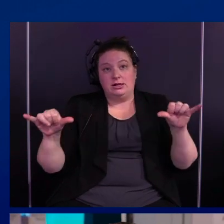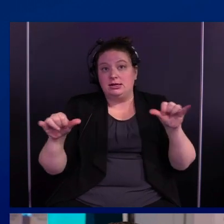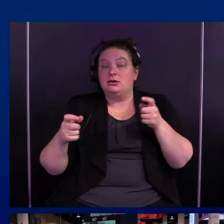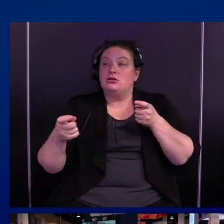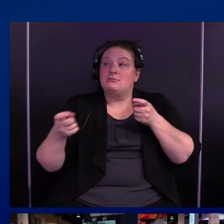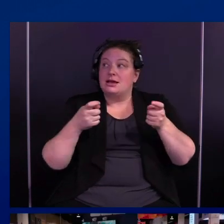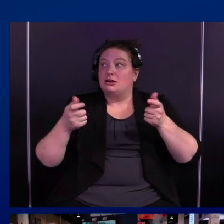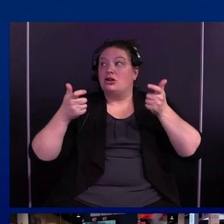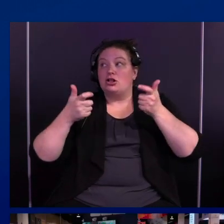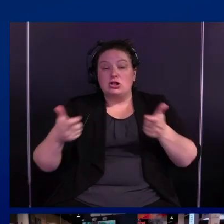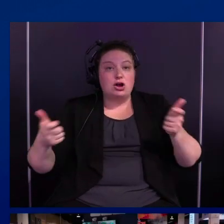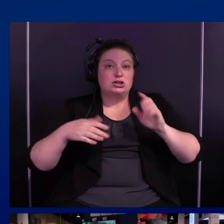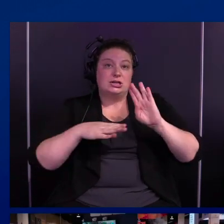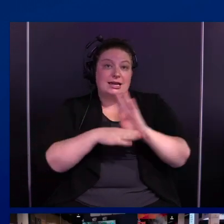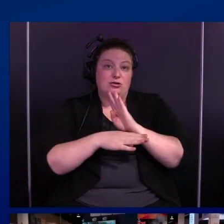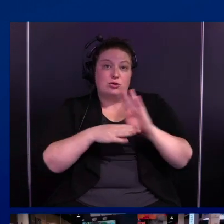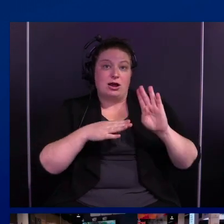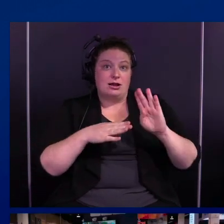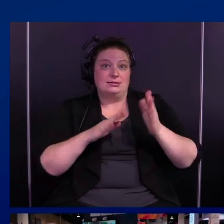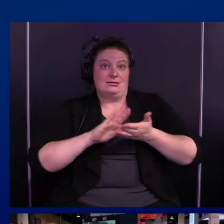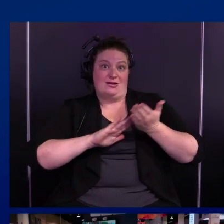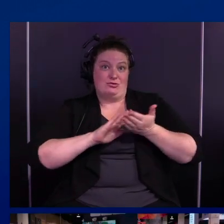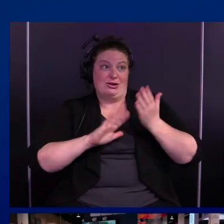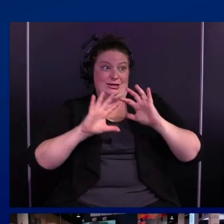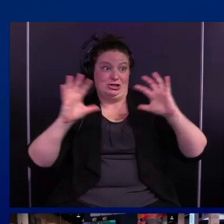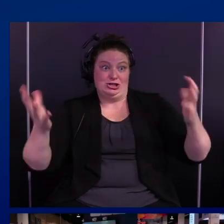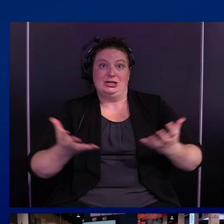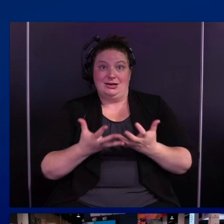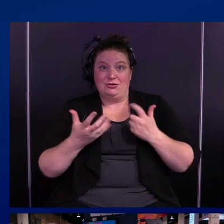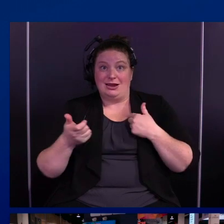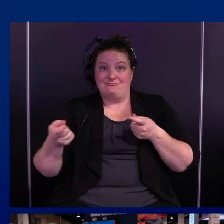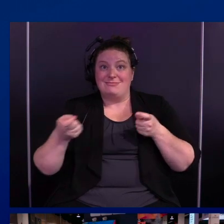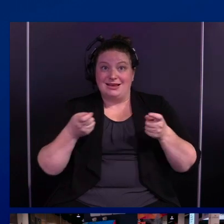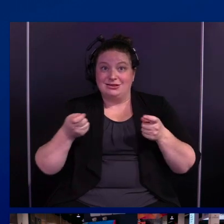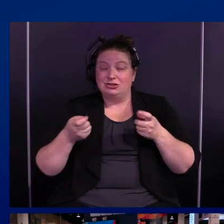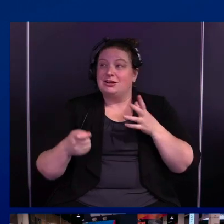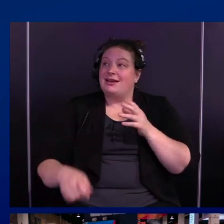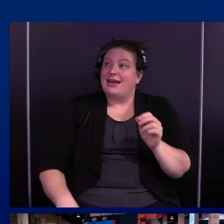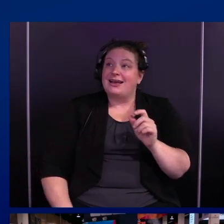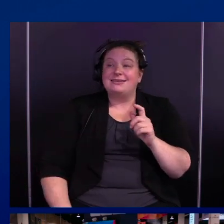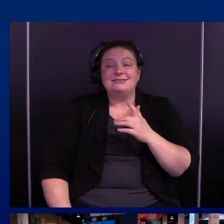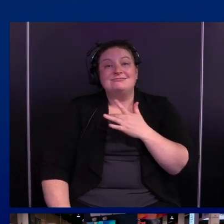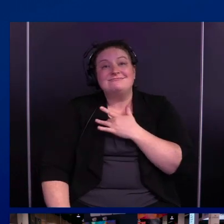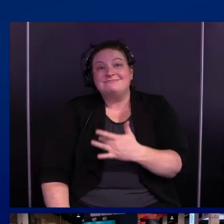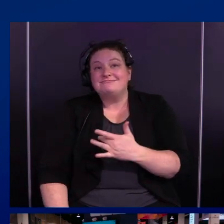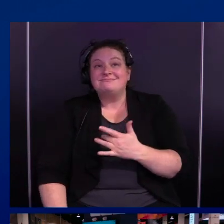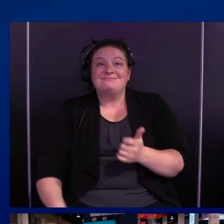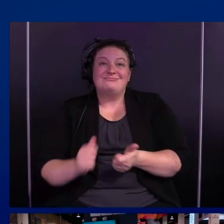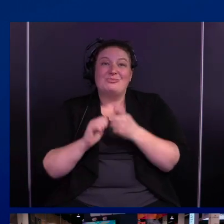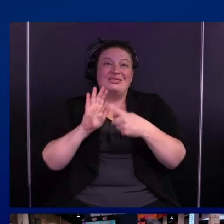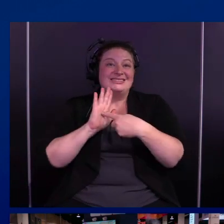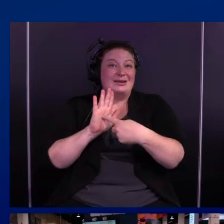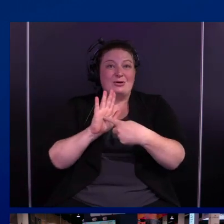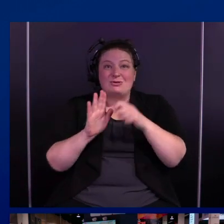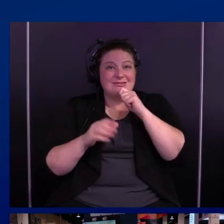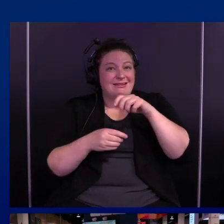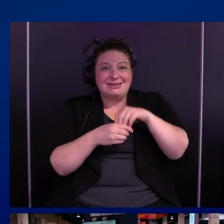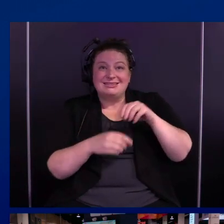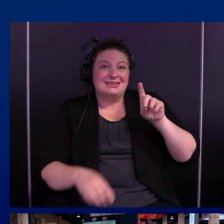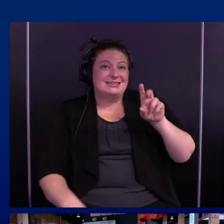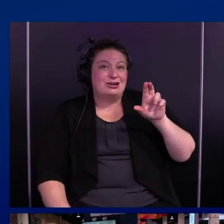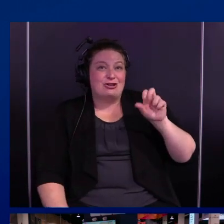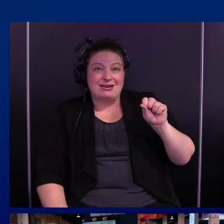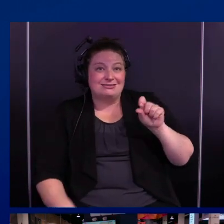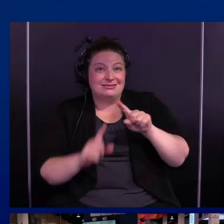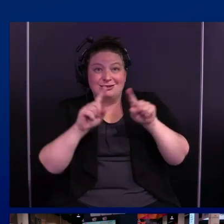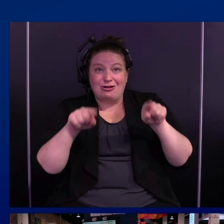large enterprise operation that way. And in general, if you see, most of the demo was not in the DRS console. We